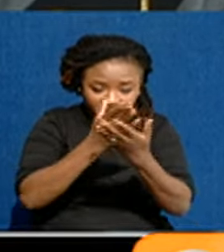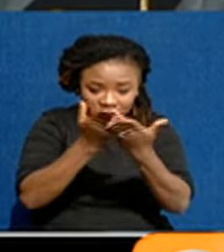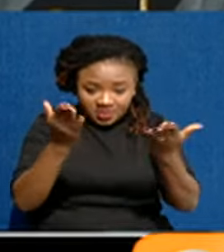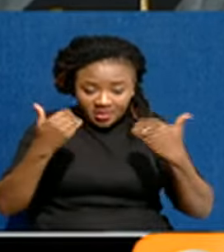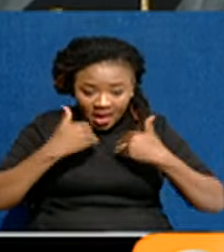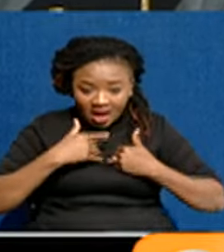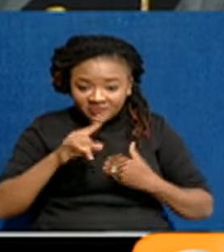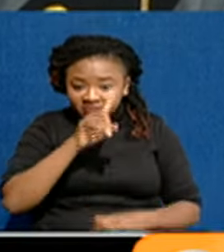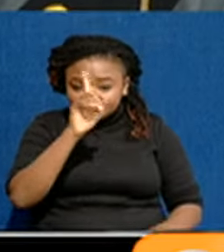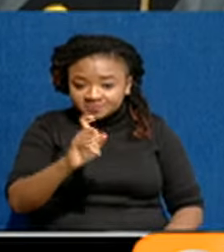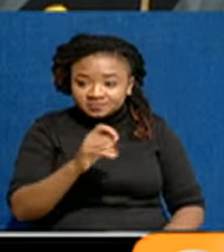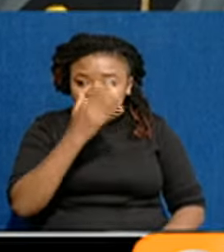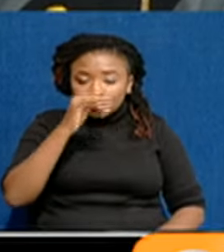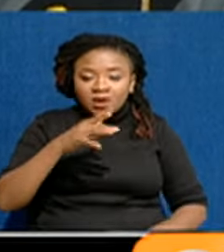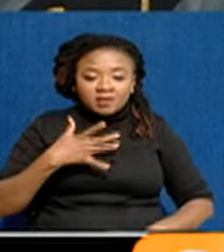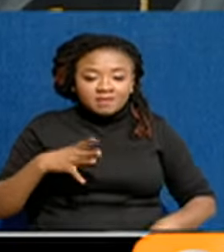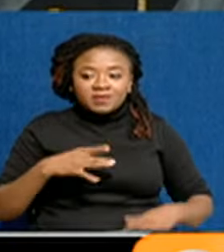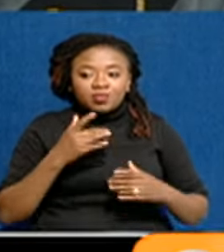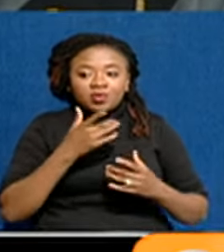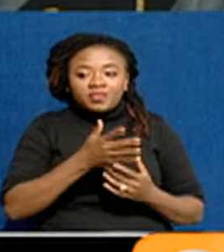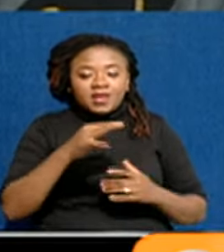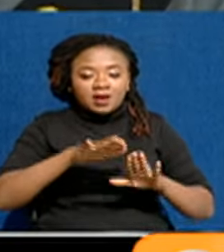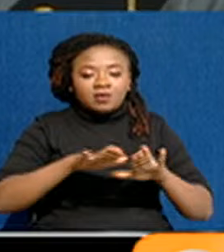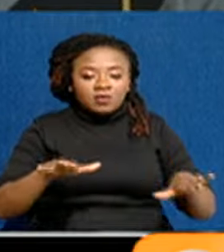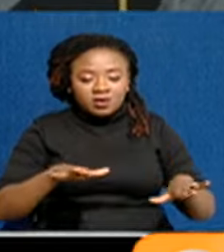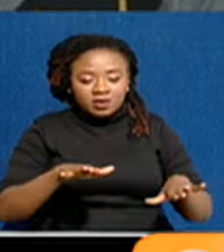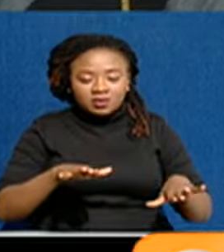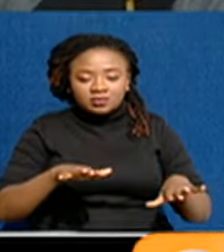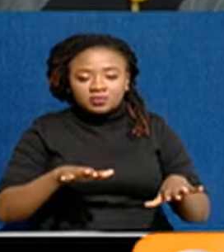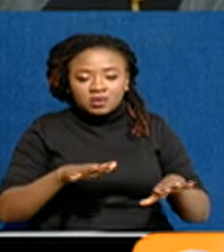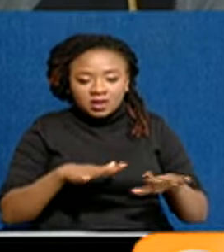speaking to on the ground say that they don't know where to go.